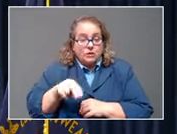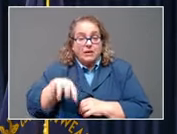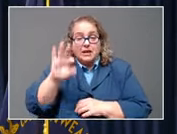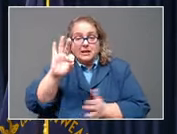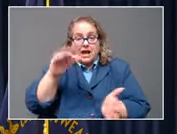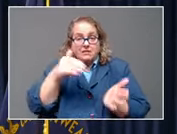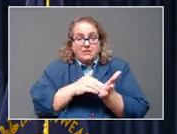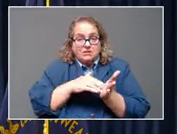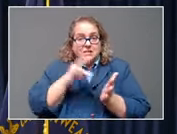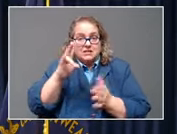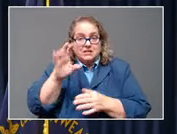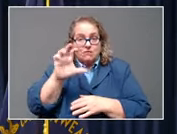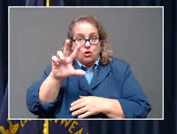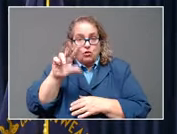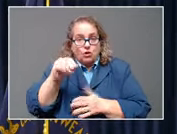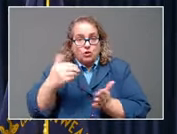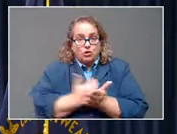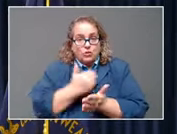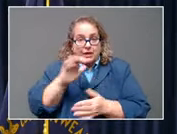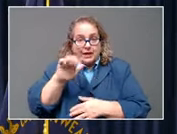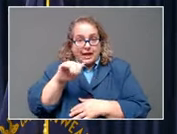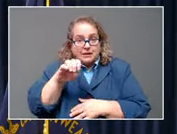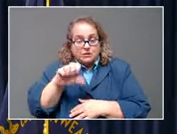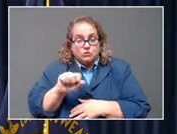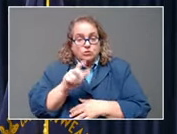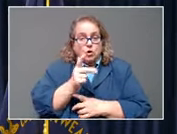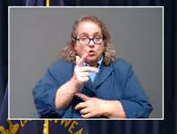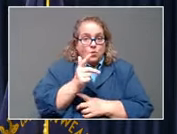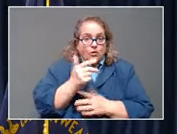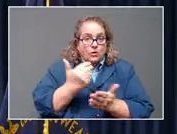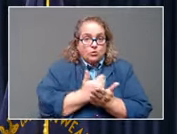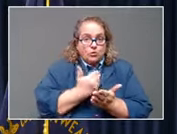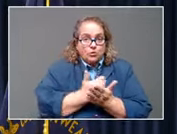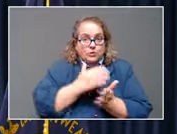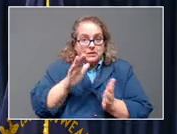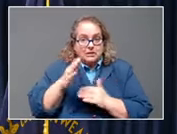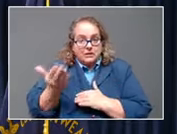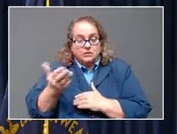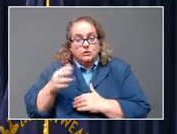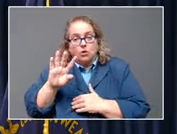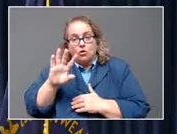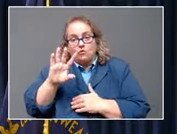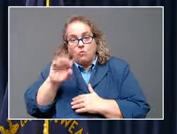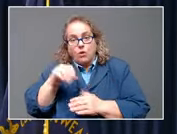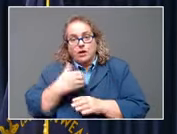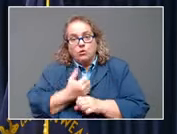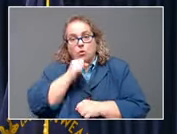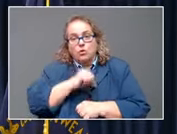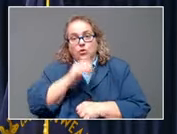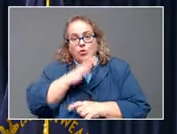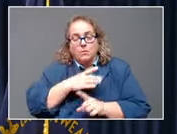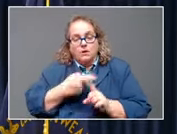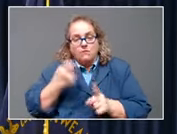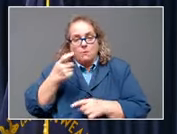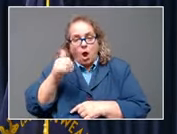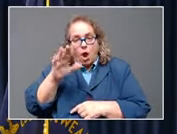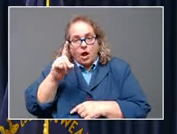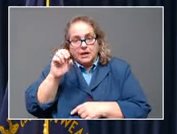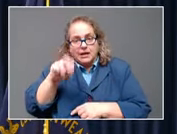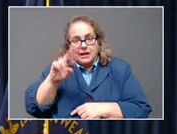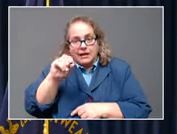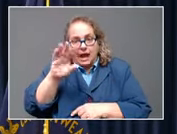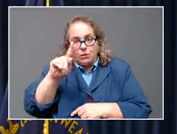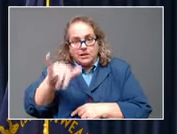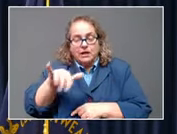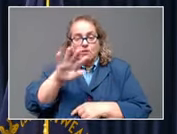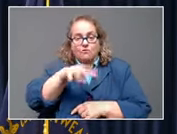9,730 new cases, 23 new deaths, including a 40-year-old woman from Hardin County, 44-year-old man from